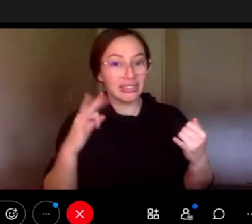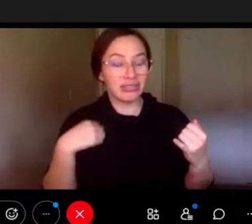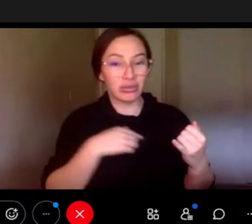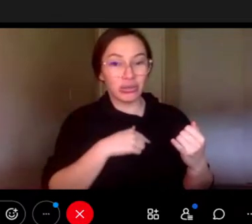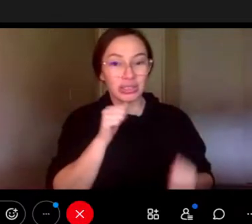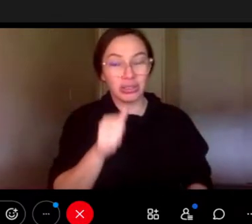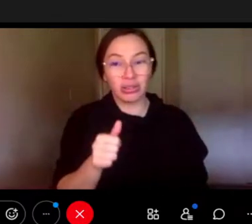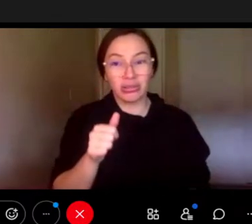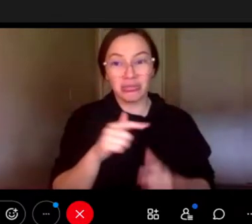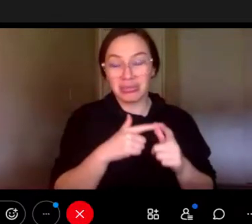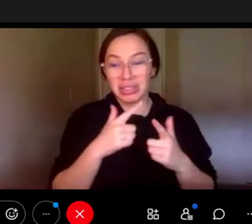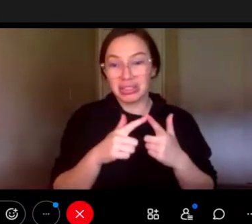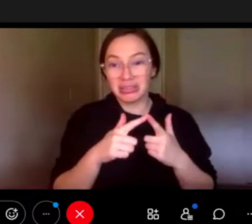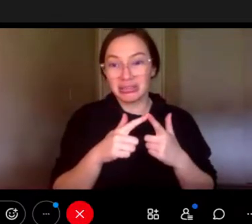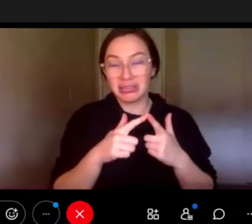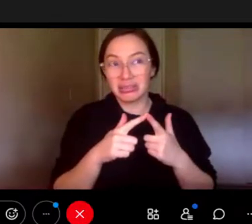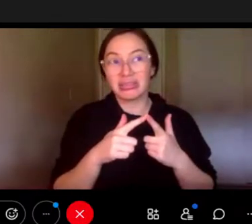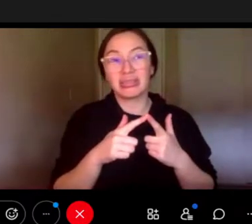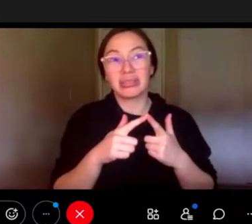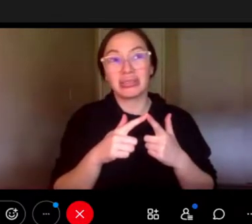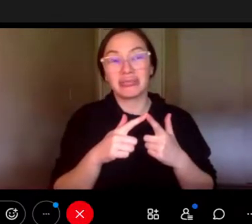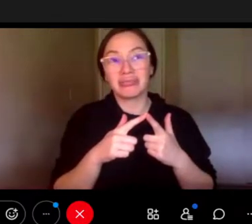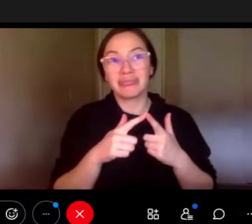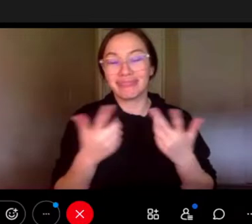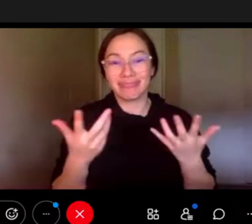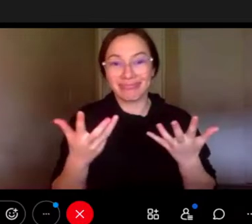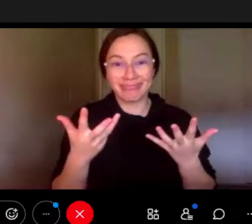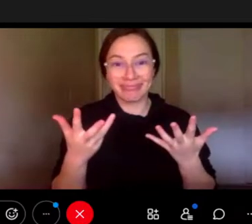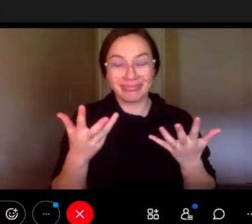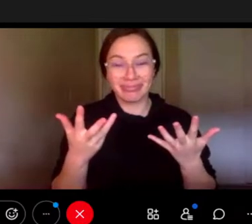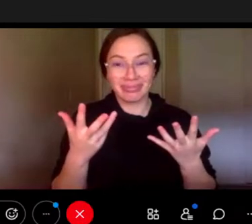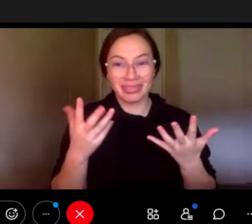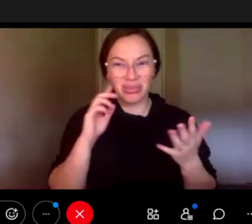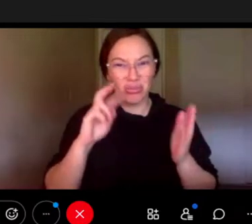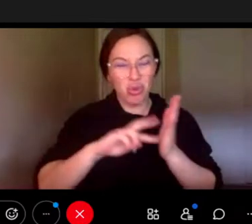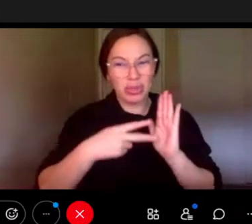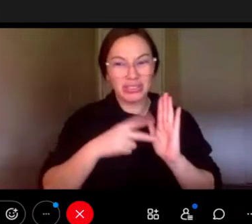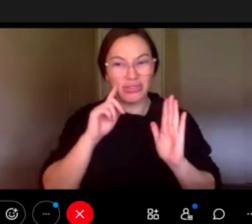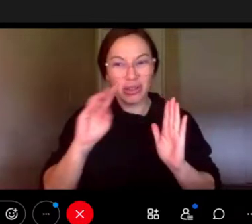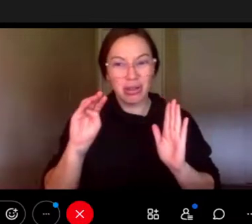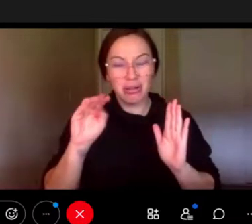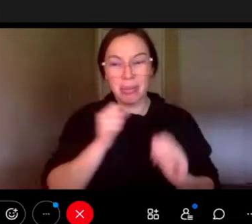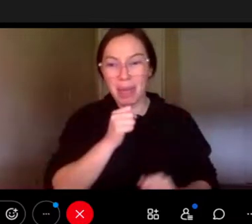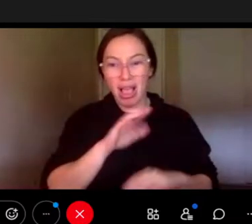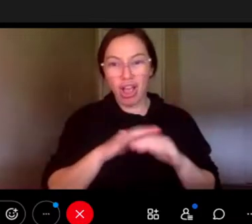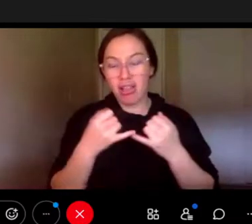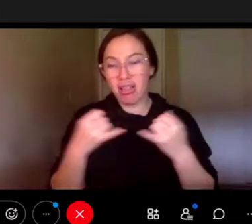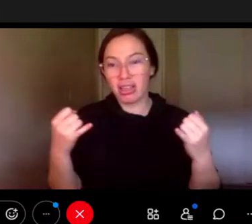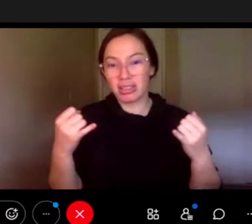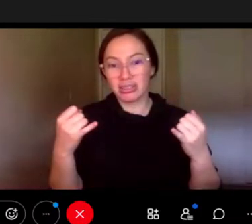If we don't, then if you could track that, I don't know. Is that the whole purpose, right? For the mic, for the online?